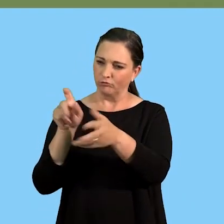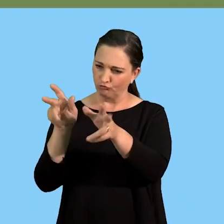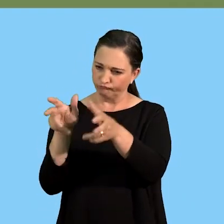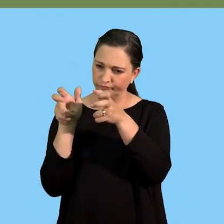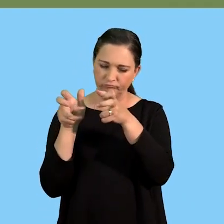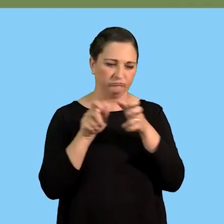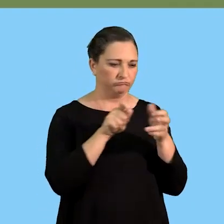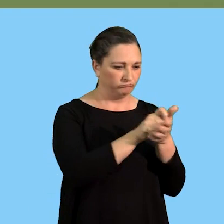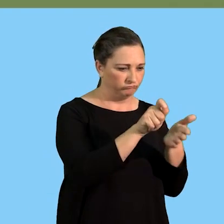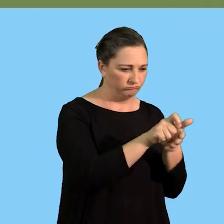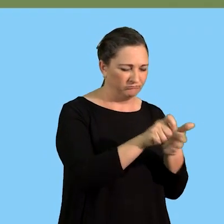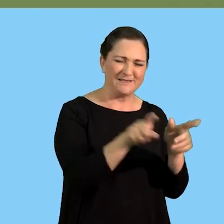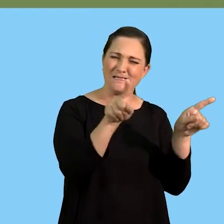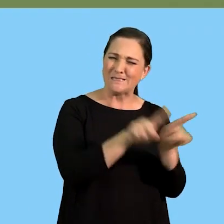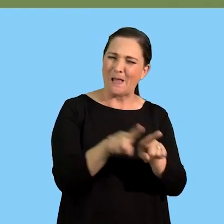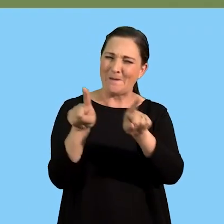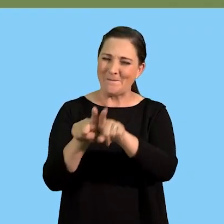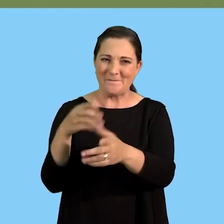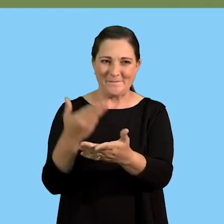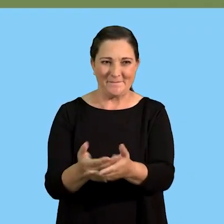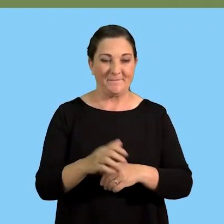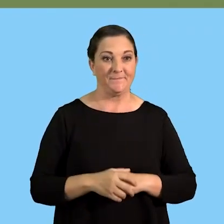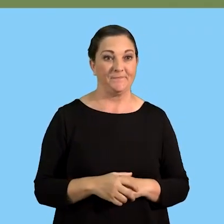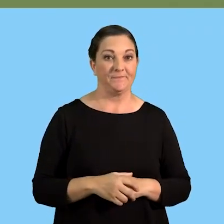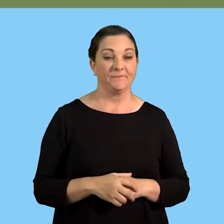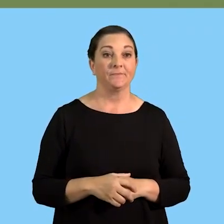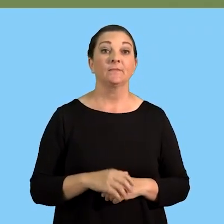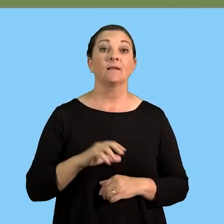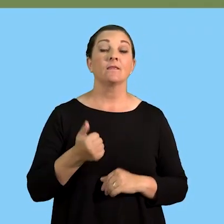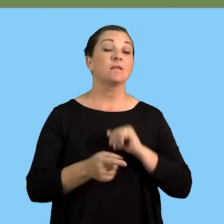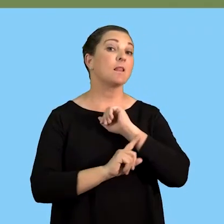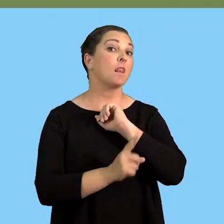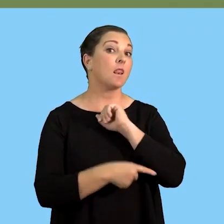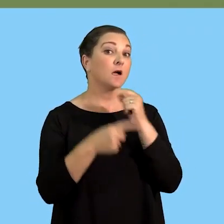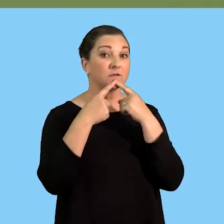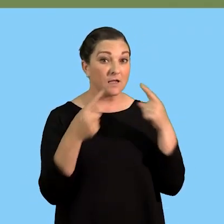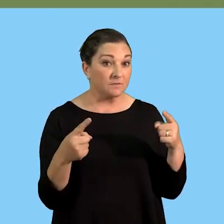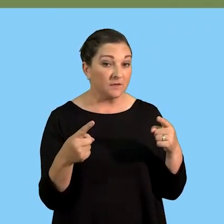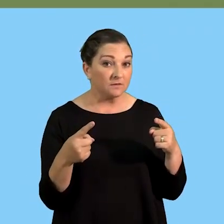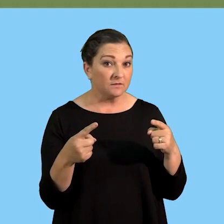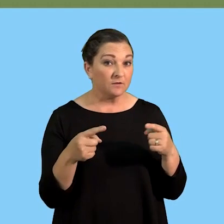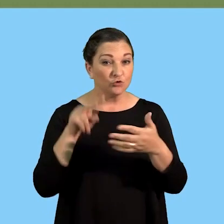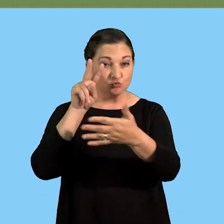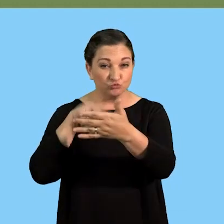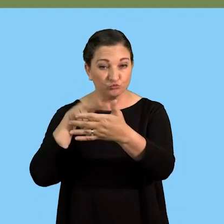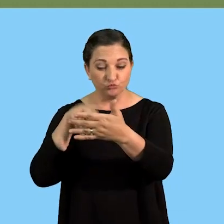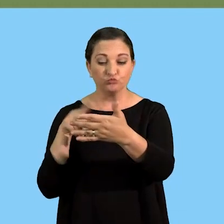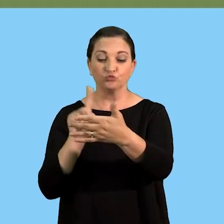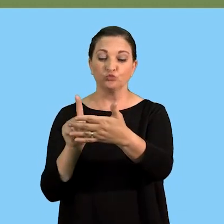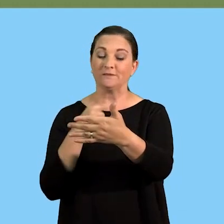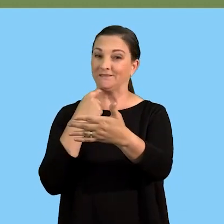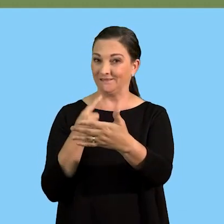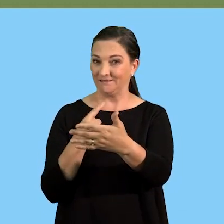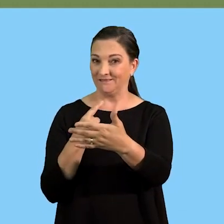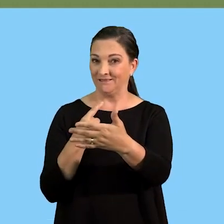it appears from the scenario. Now, you will then look at the last statement. As we